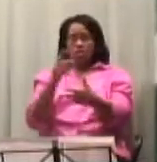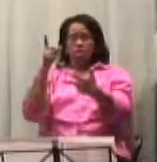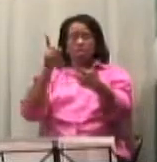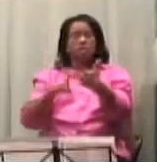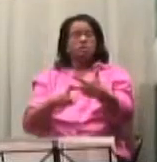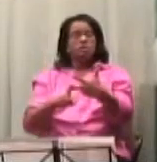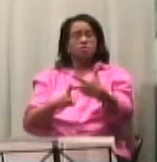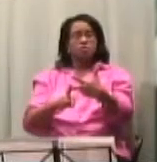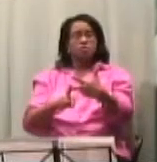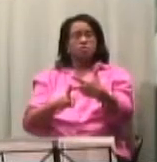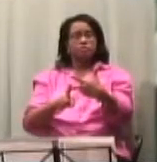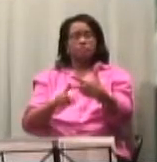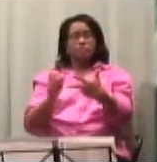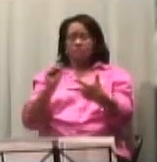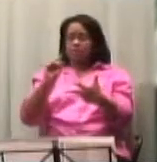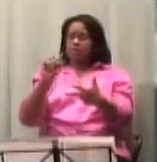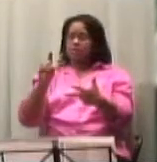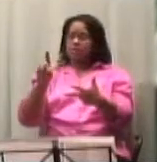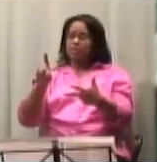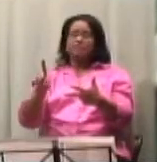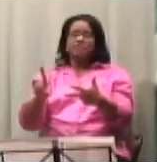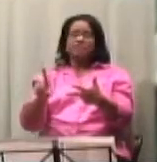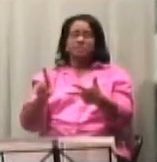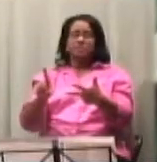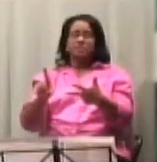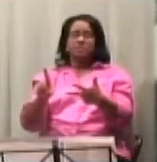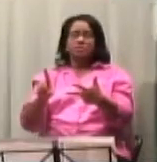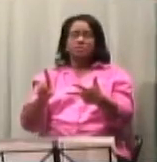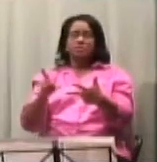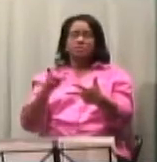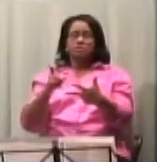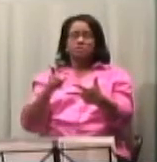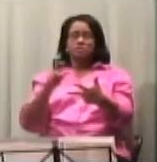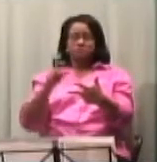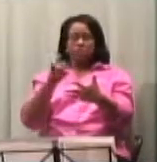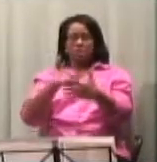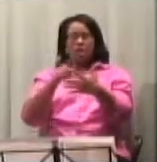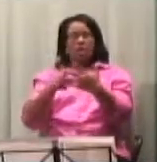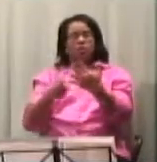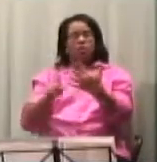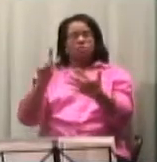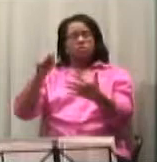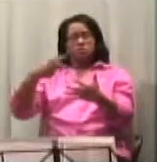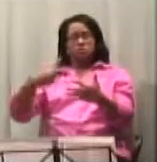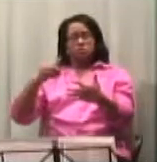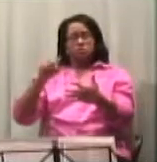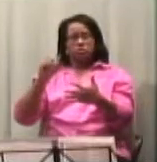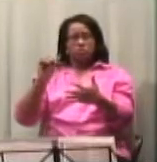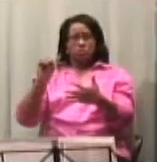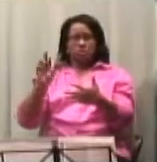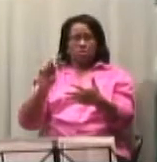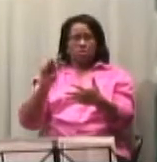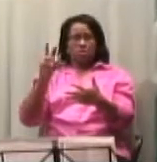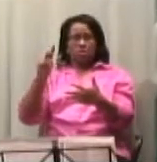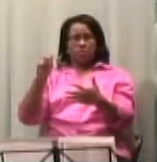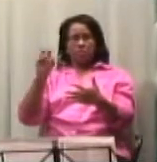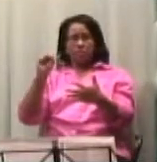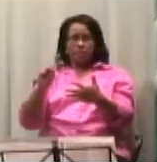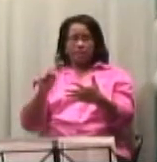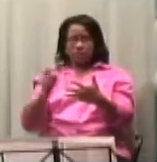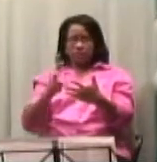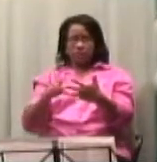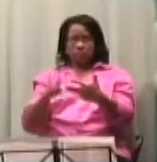some seed fell on the rich soil. My dear brothers and sisters,